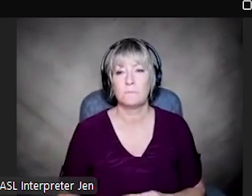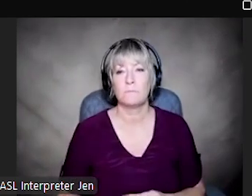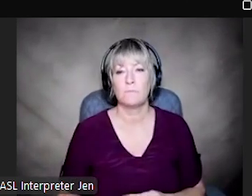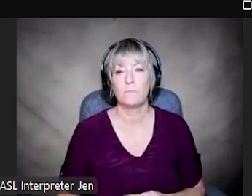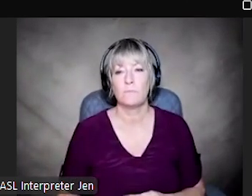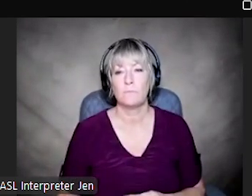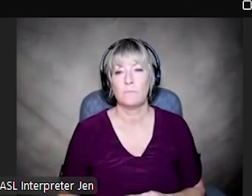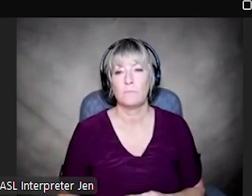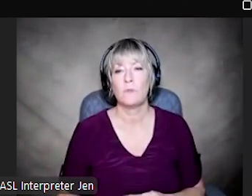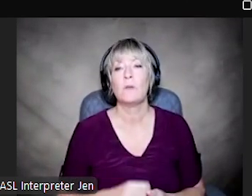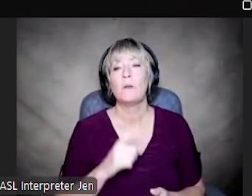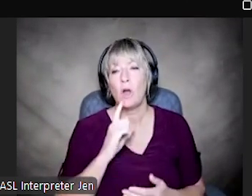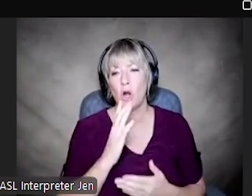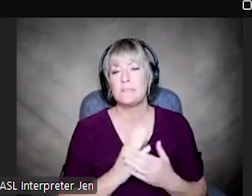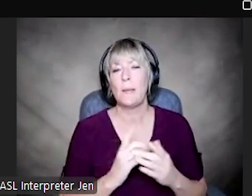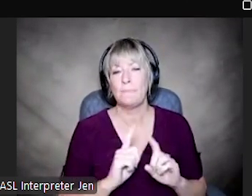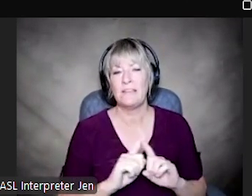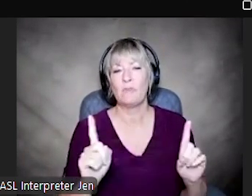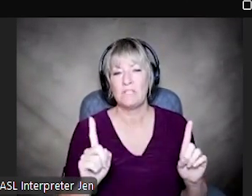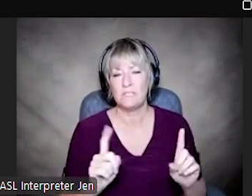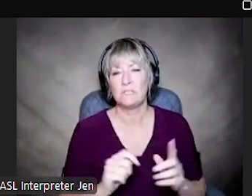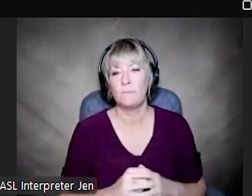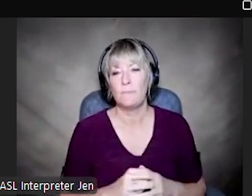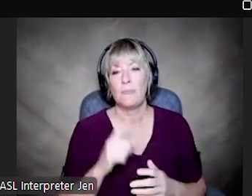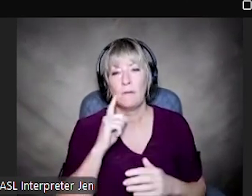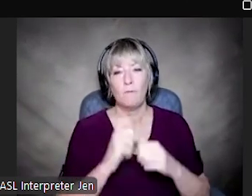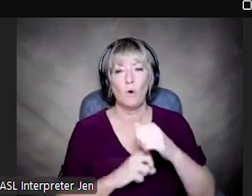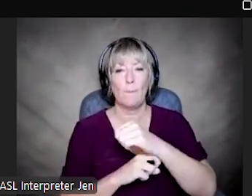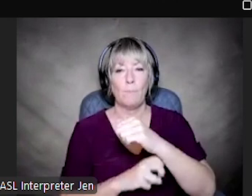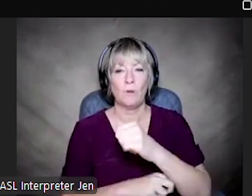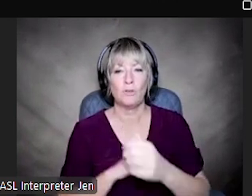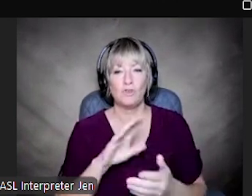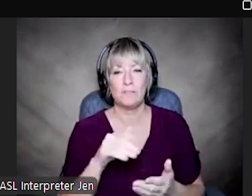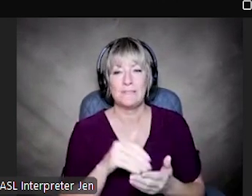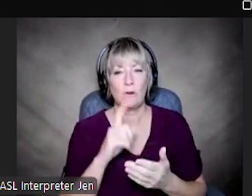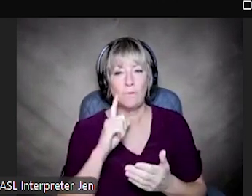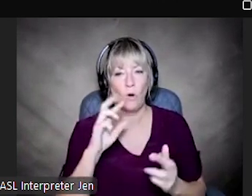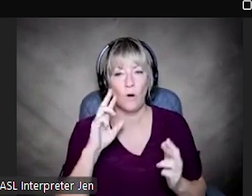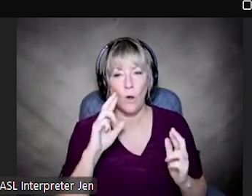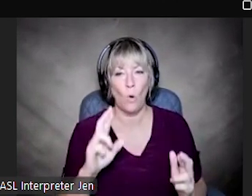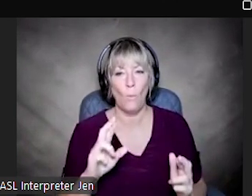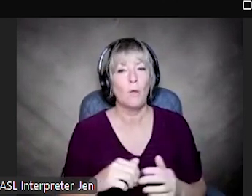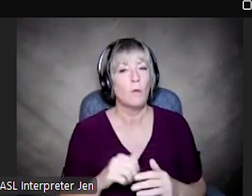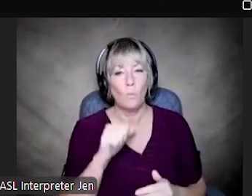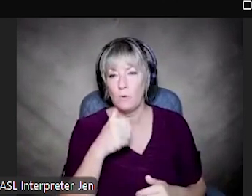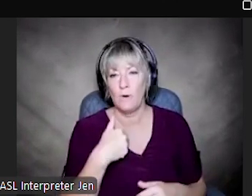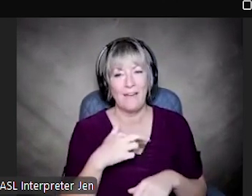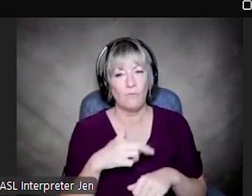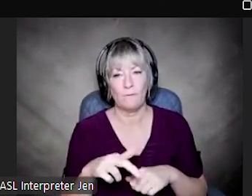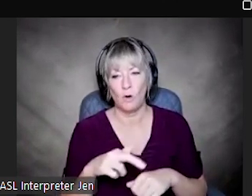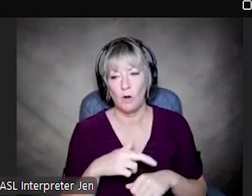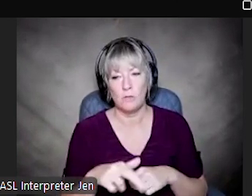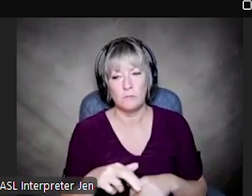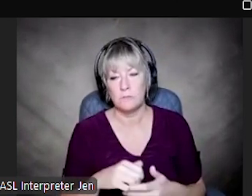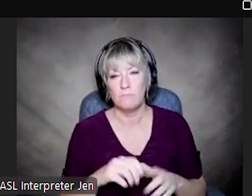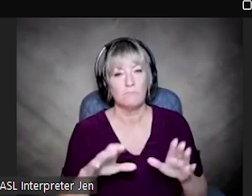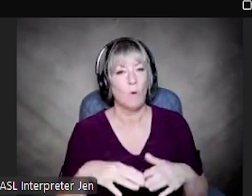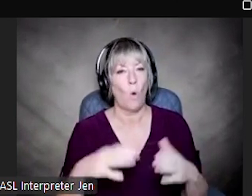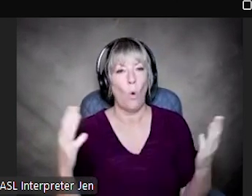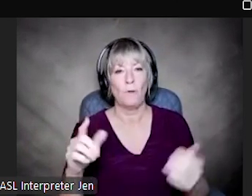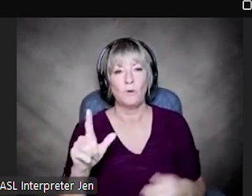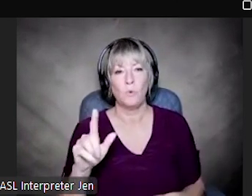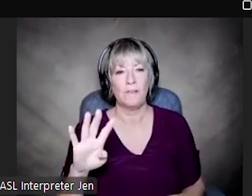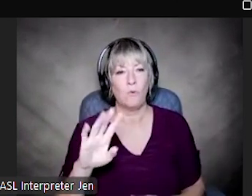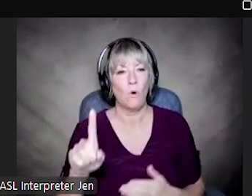There, Heather there, you? there are some differences. So for the Bridge Center for Hope, we don't have referrals. We are open 24